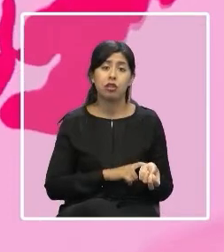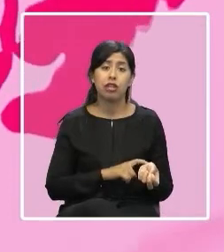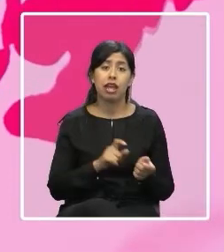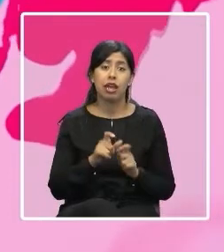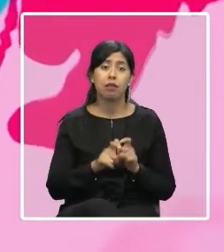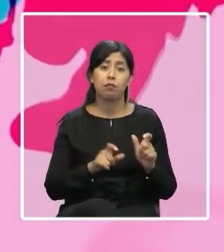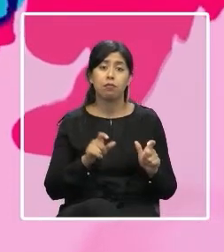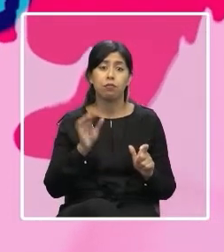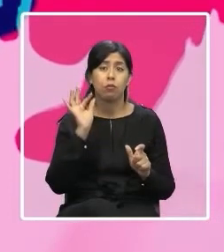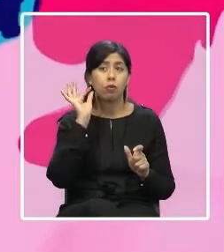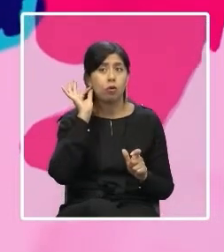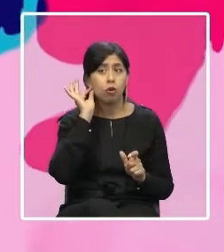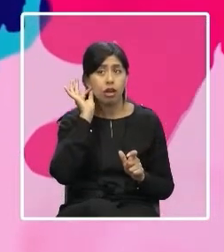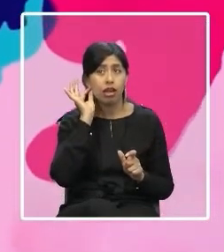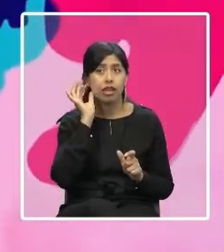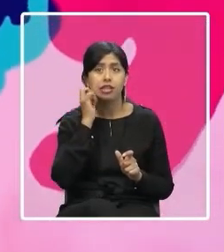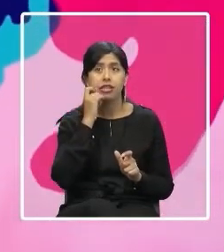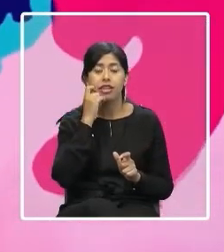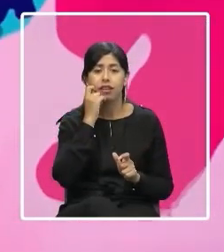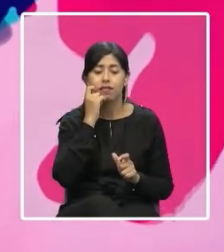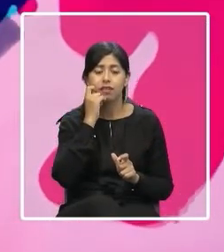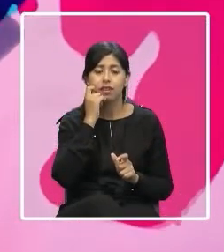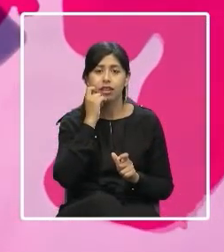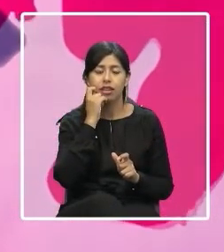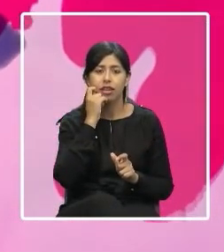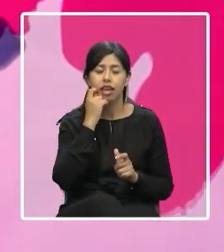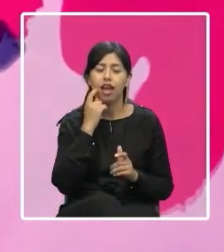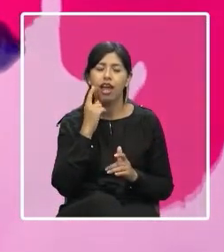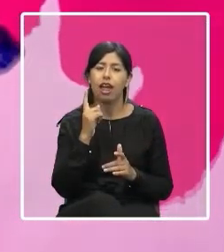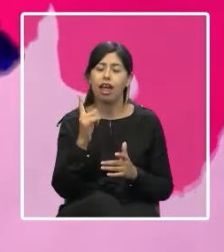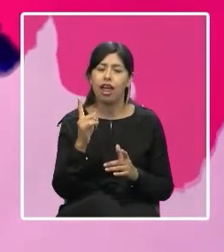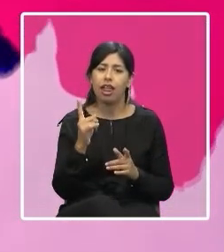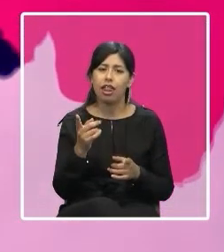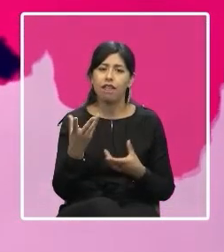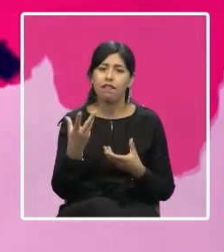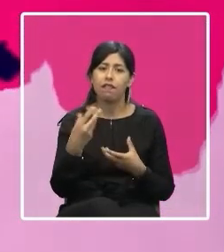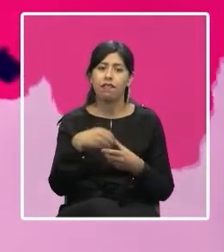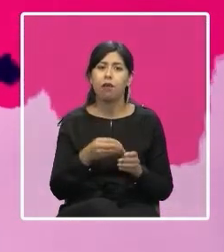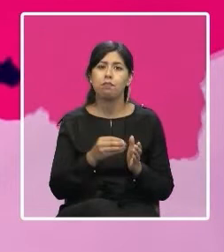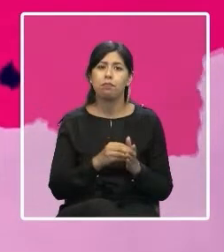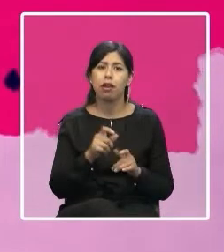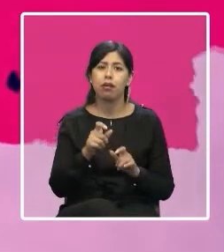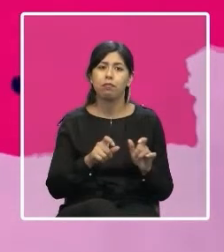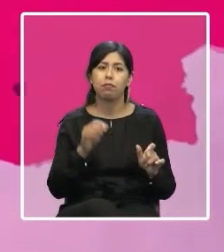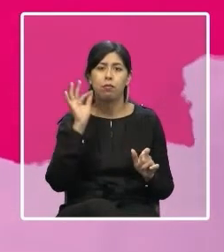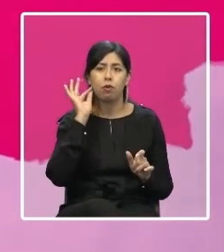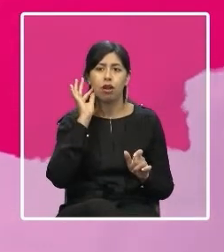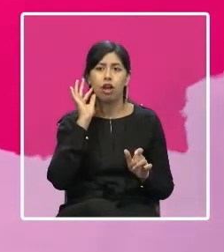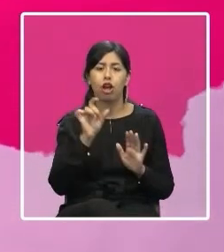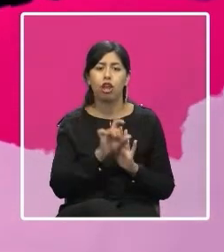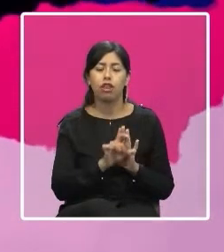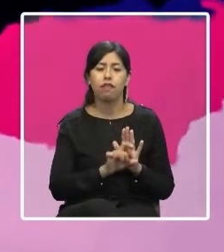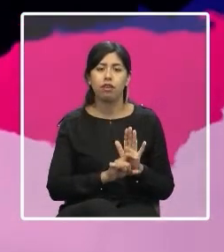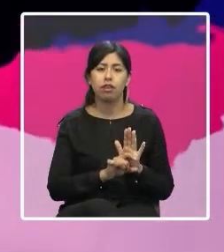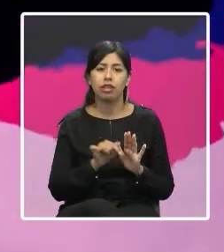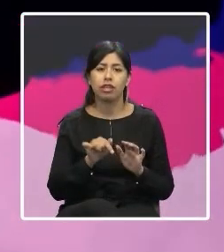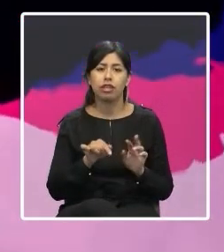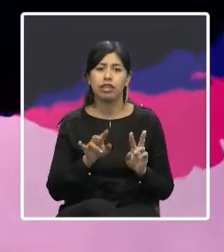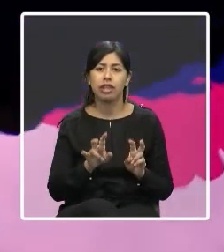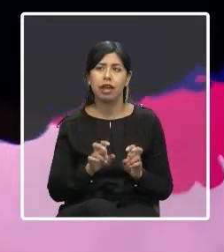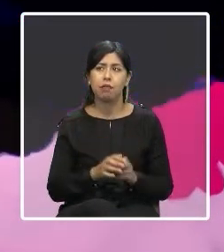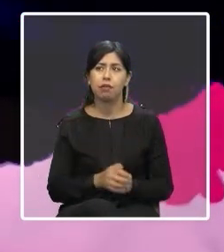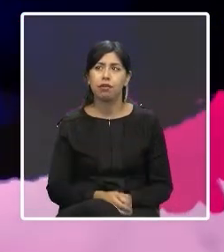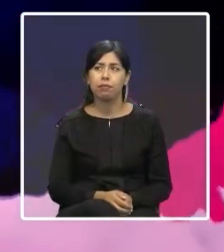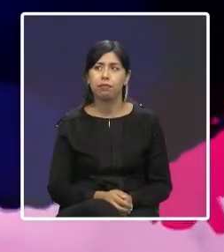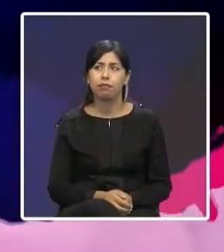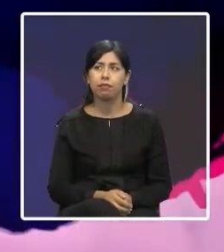on AI and robotics. So I'm involved in the European group about standards, and we try to define